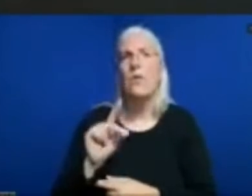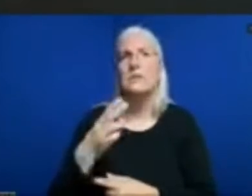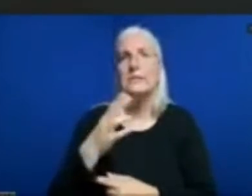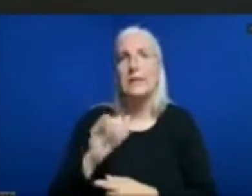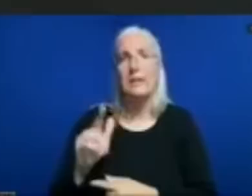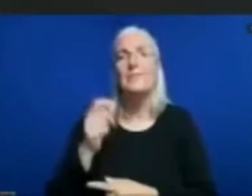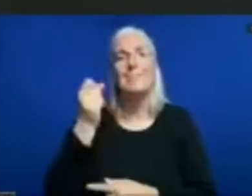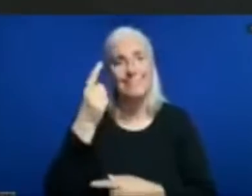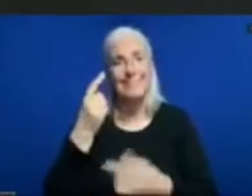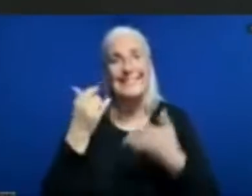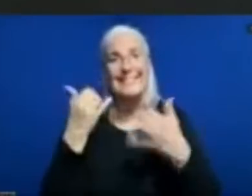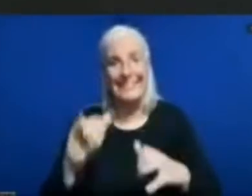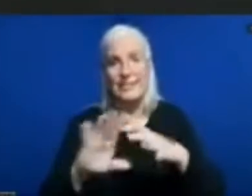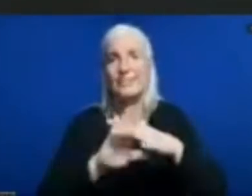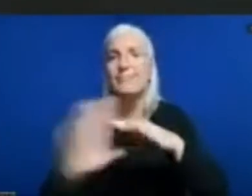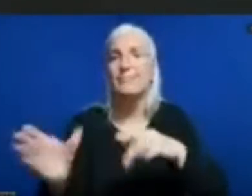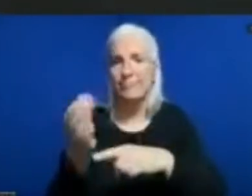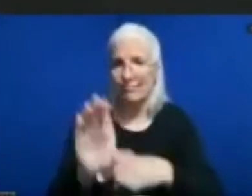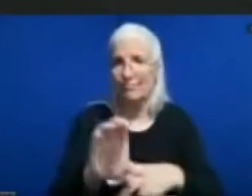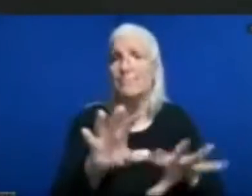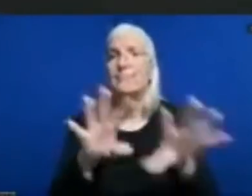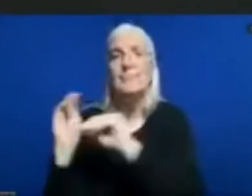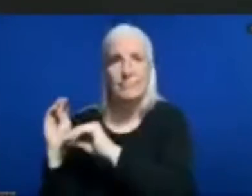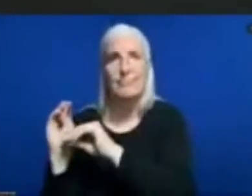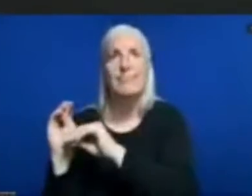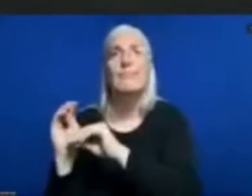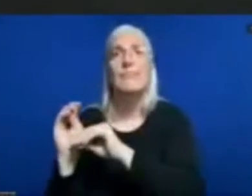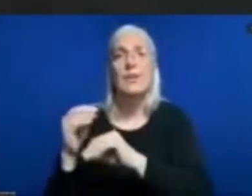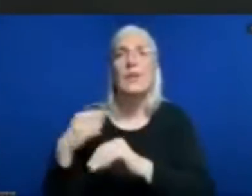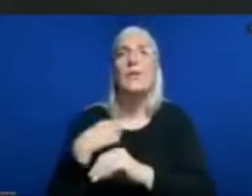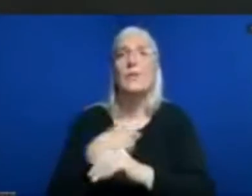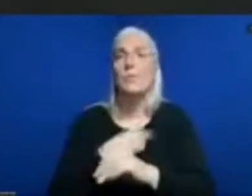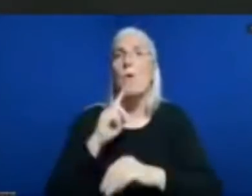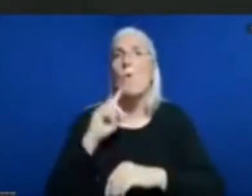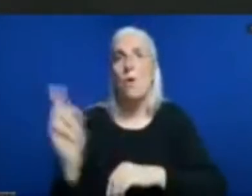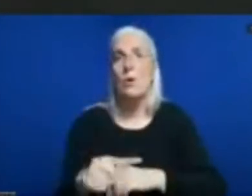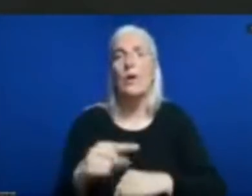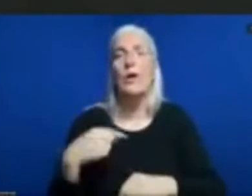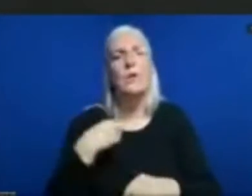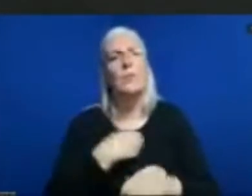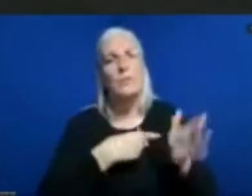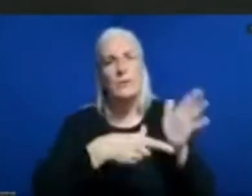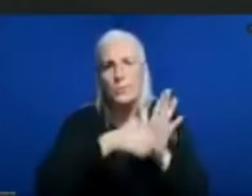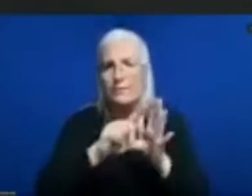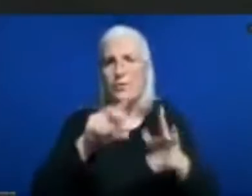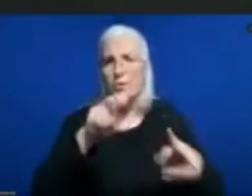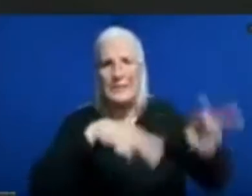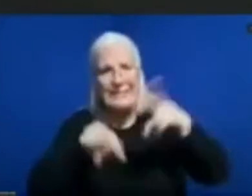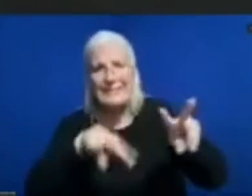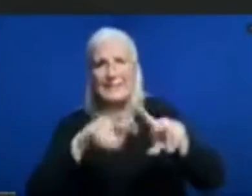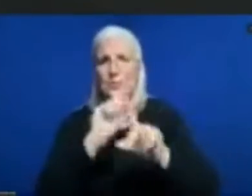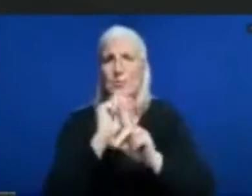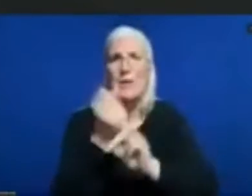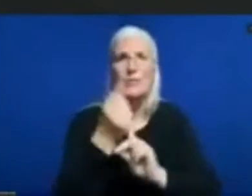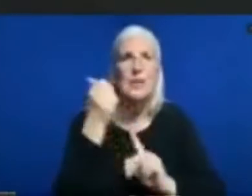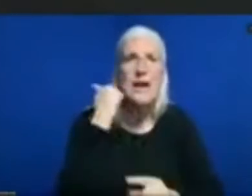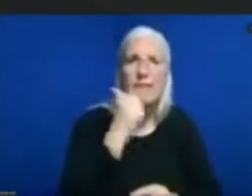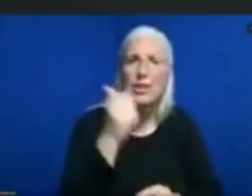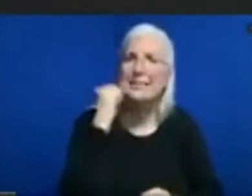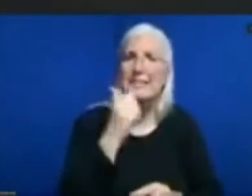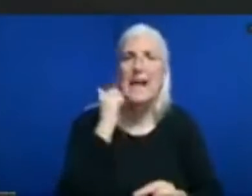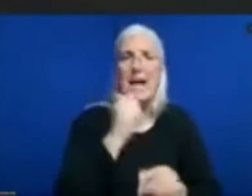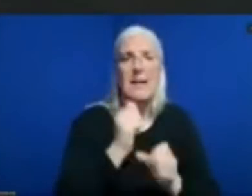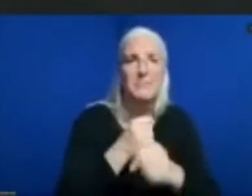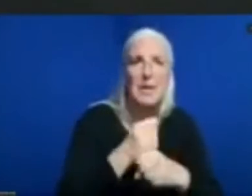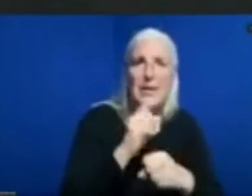current activity, we'll be evaluating that tomorrow. Obviously, the wind's blowing the opposite direction today, and